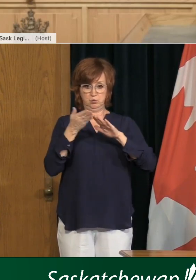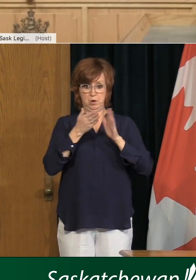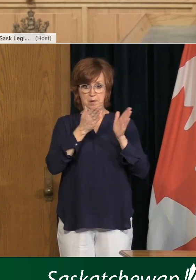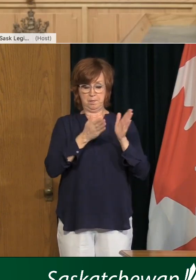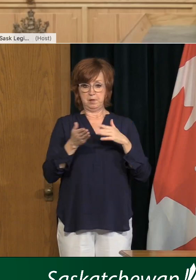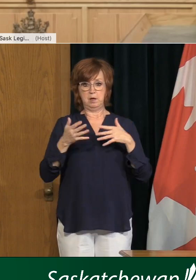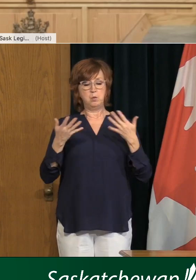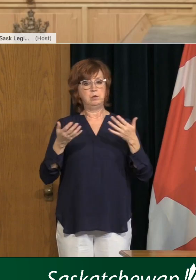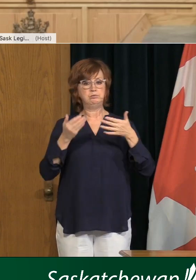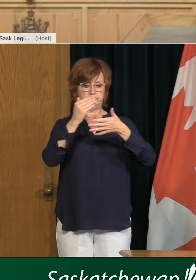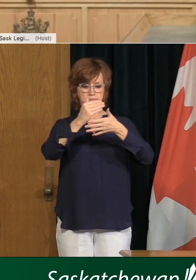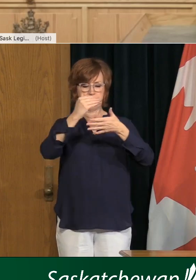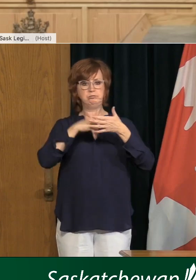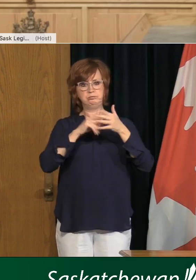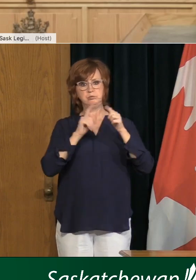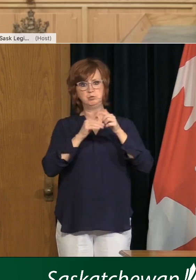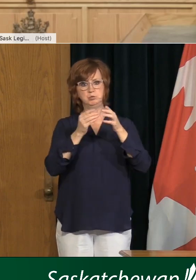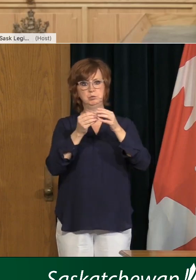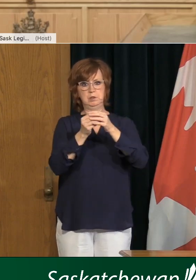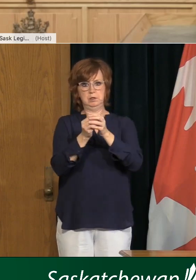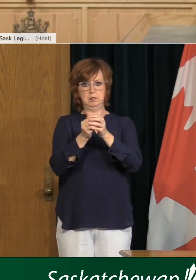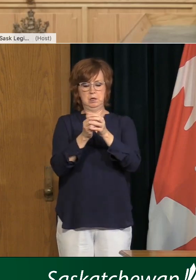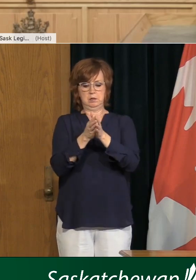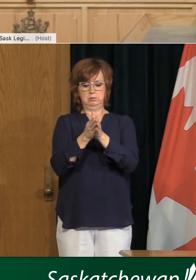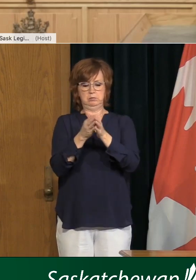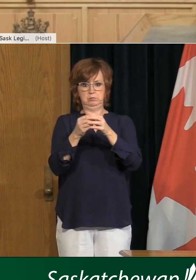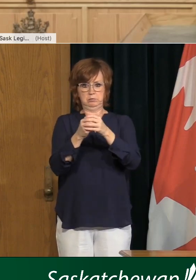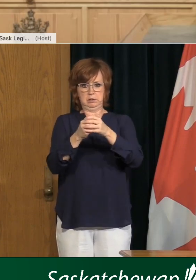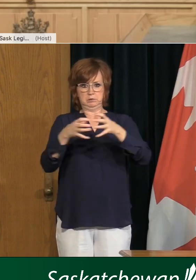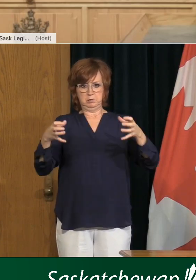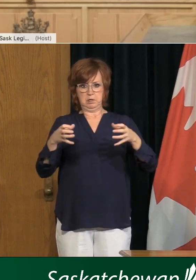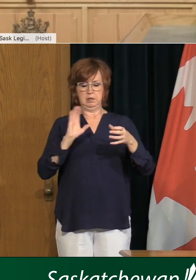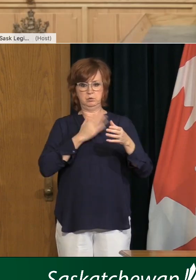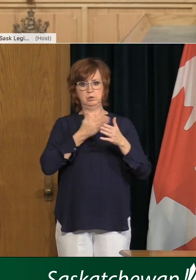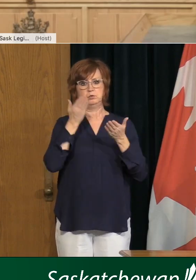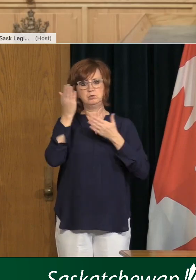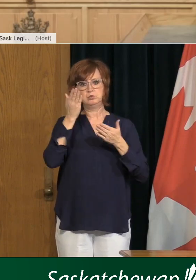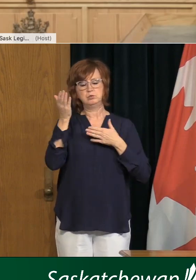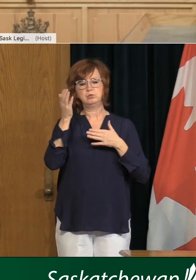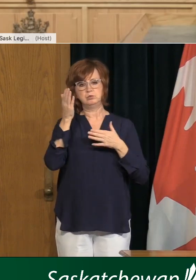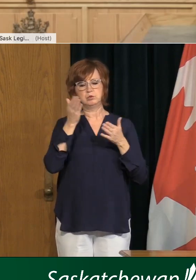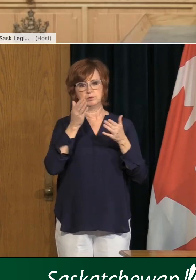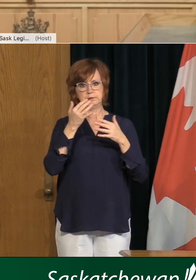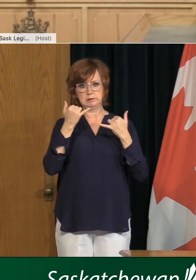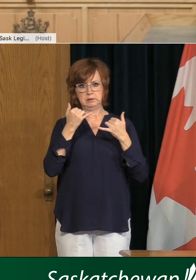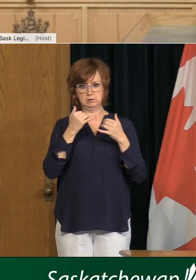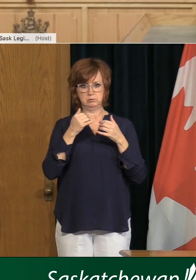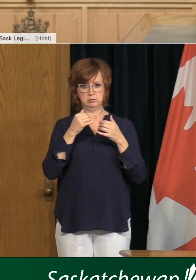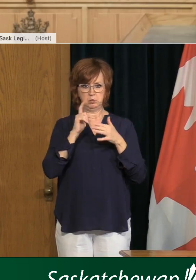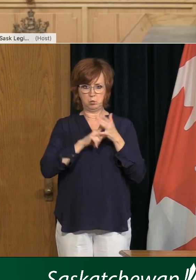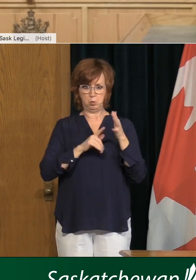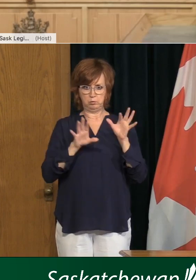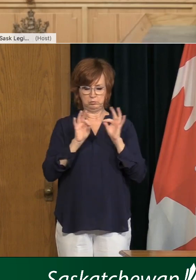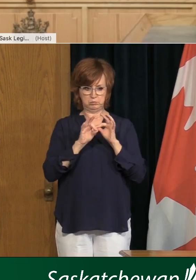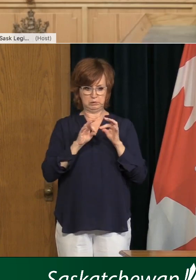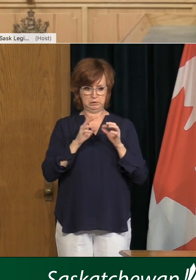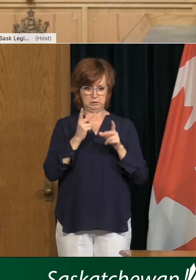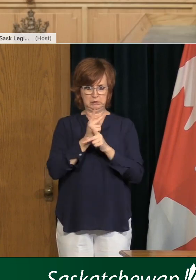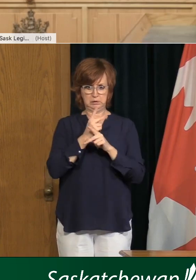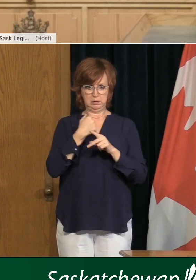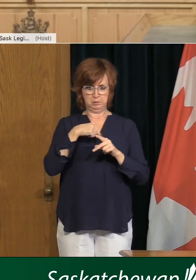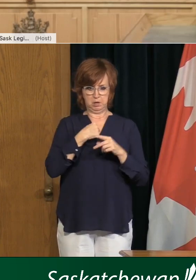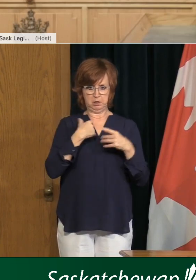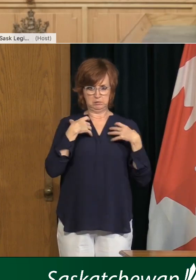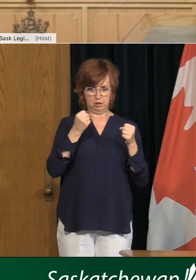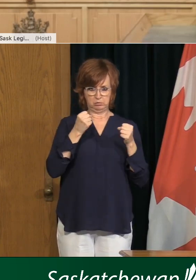services. Those are the services that keep the Saskatchewan residents healthy and allow them to stay healthy. These are the